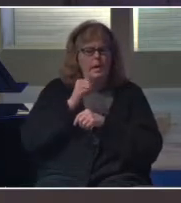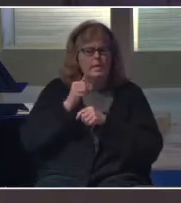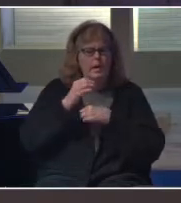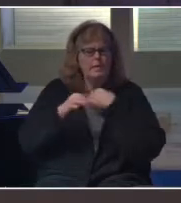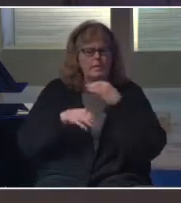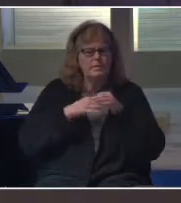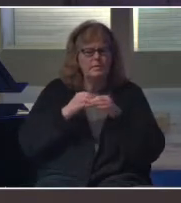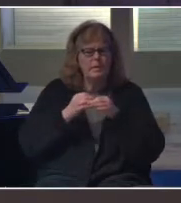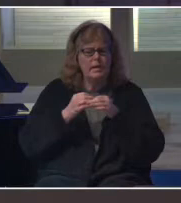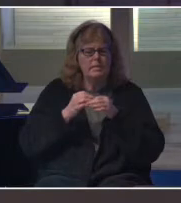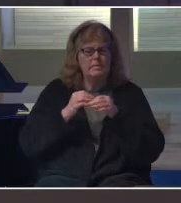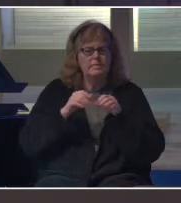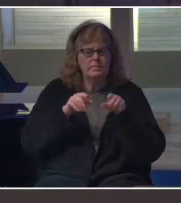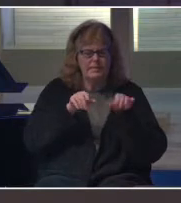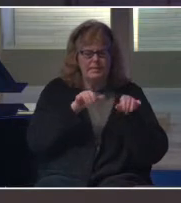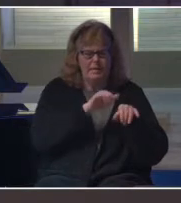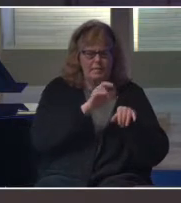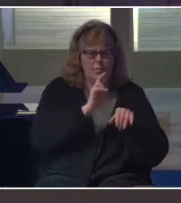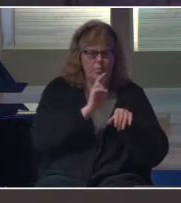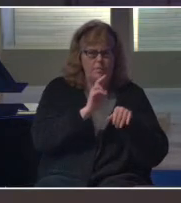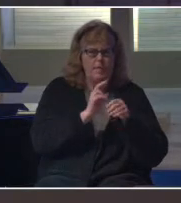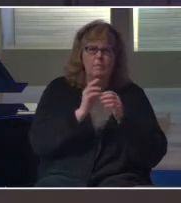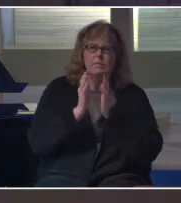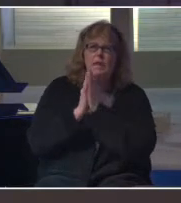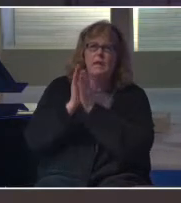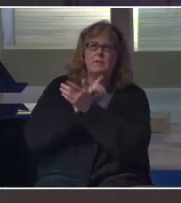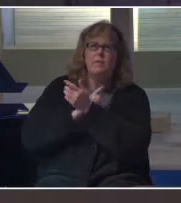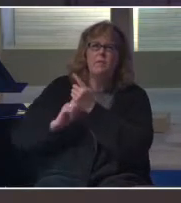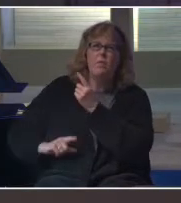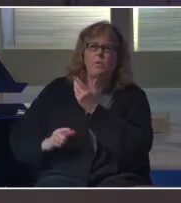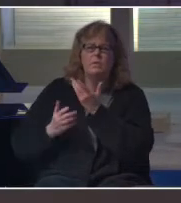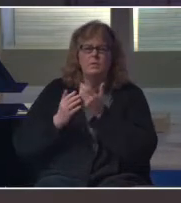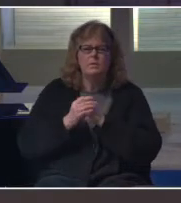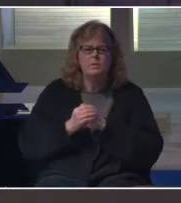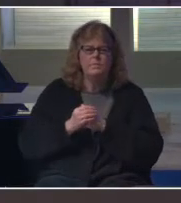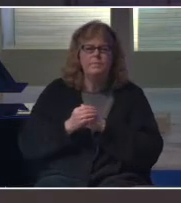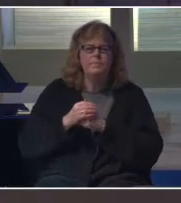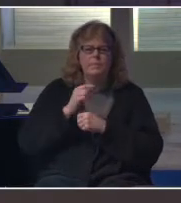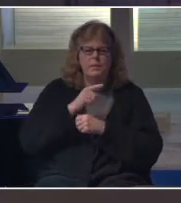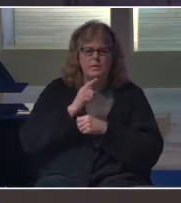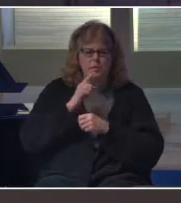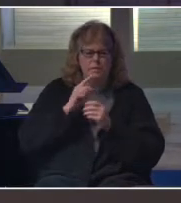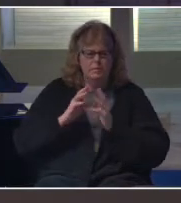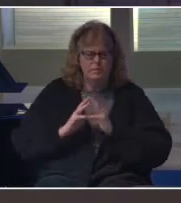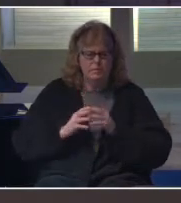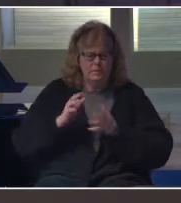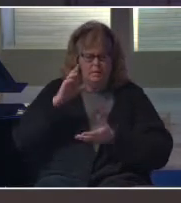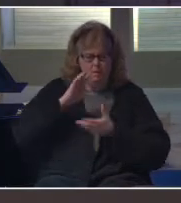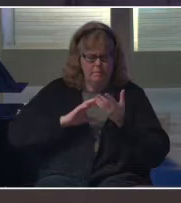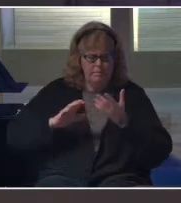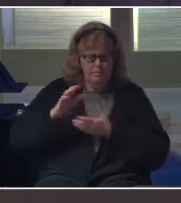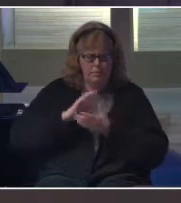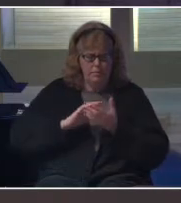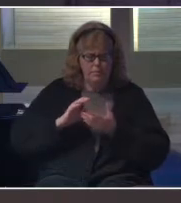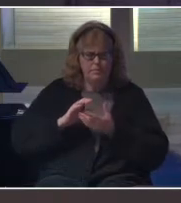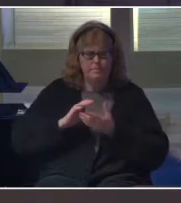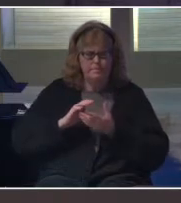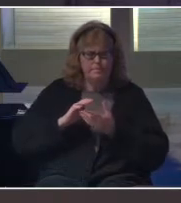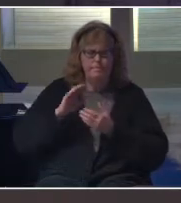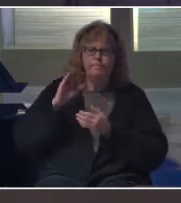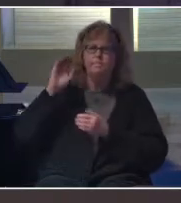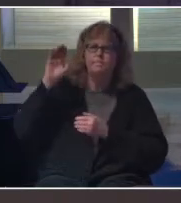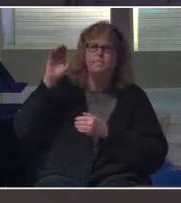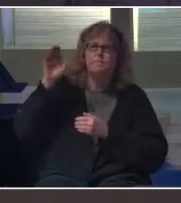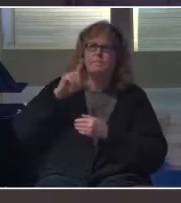instead do what Rebekah did and go to the Lord? She was in turmoil and confused, so she inquired